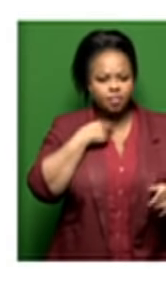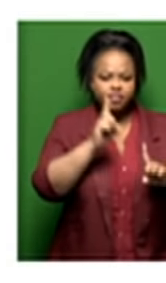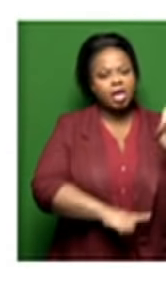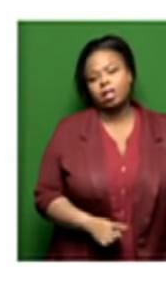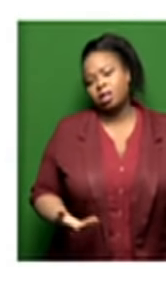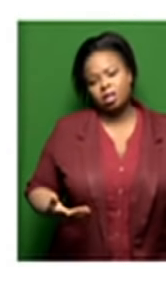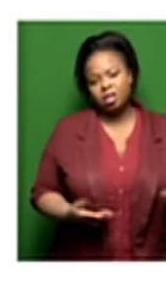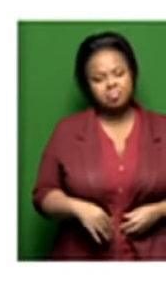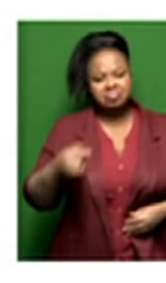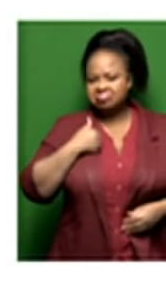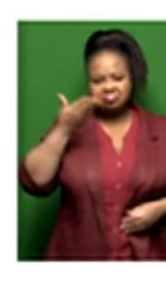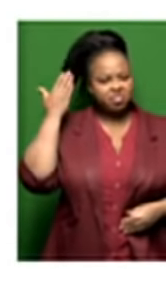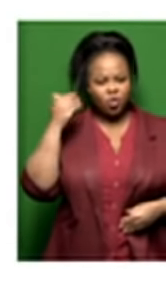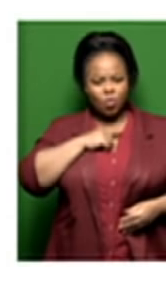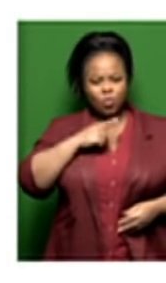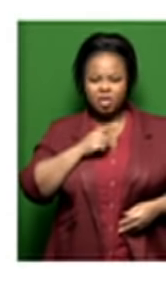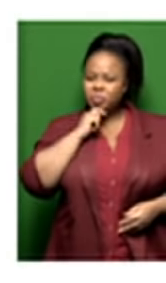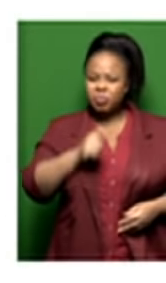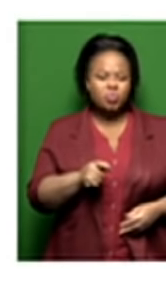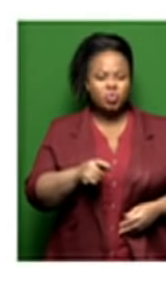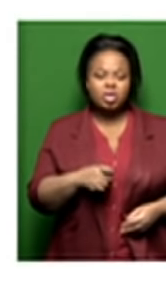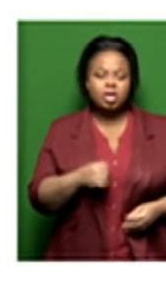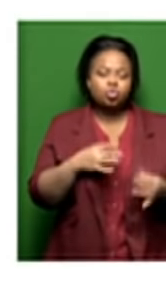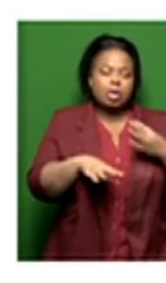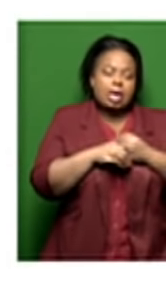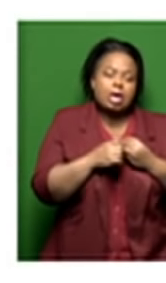not work. It could not buy him even a day